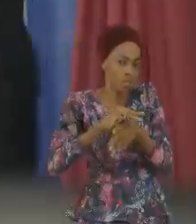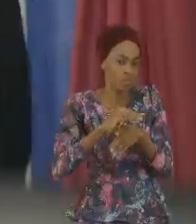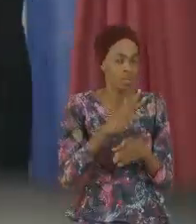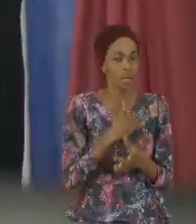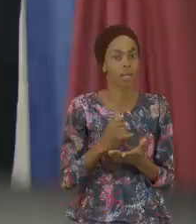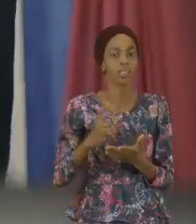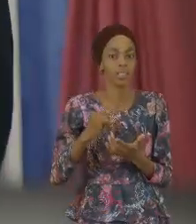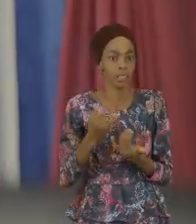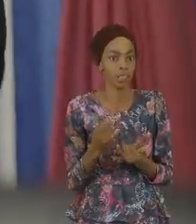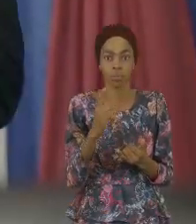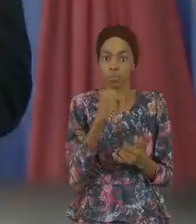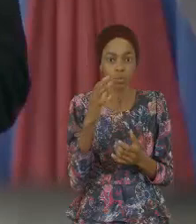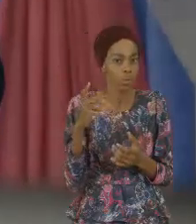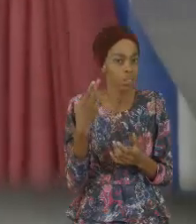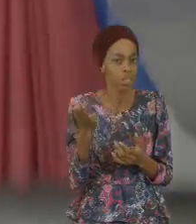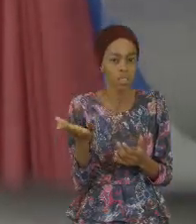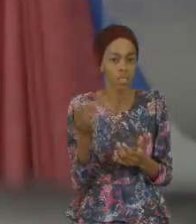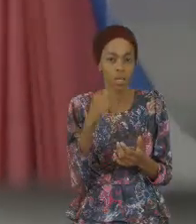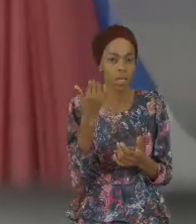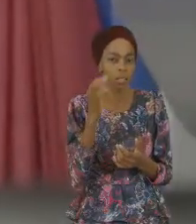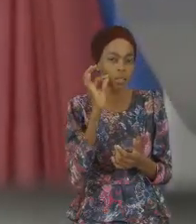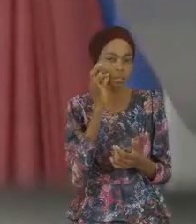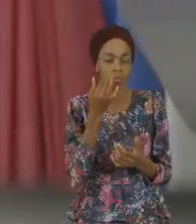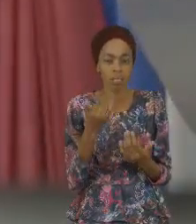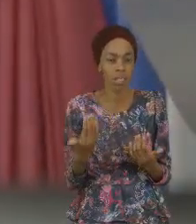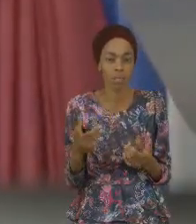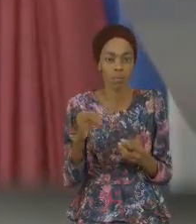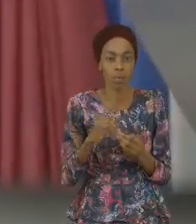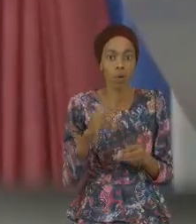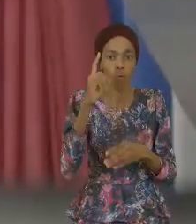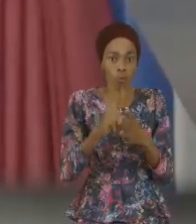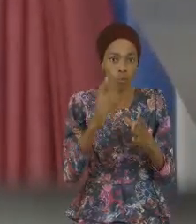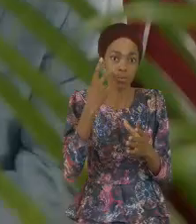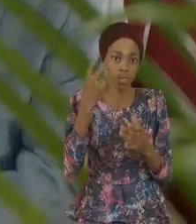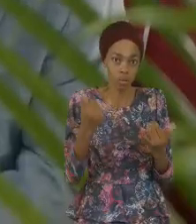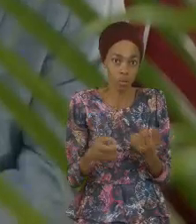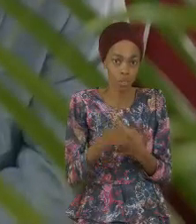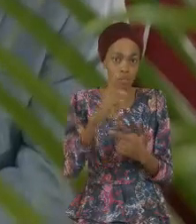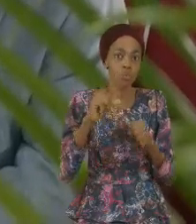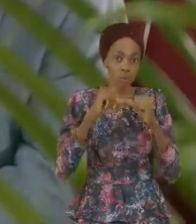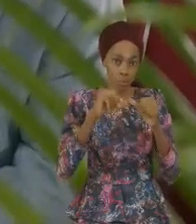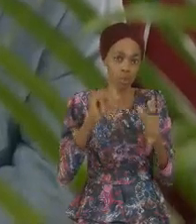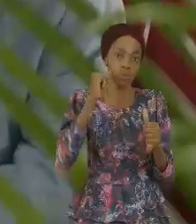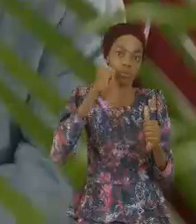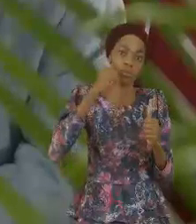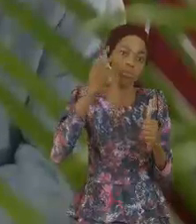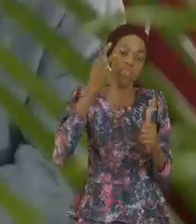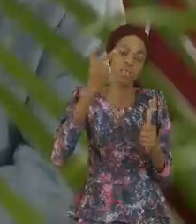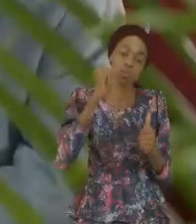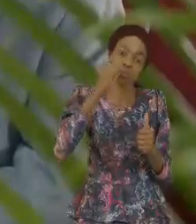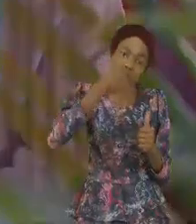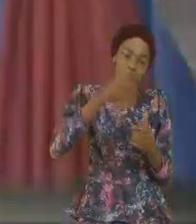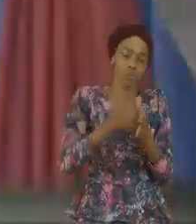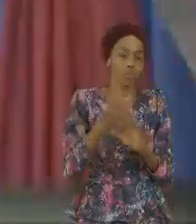find anything anymore. What you see today, you'll still see tomorrow. What God is doing